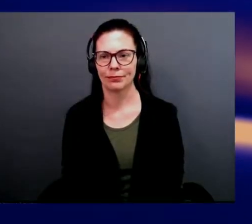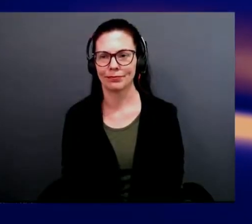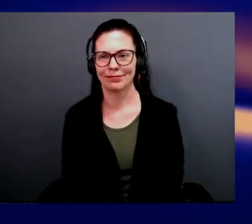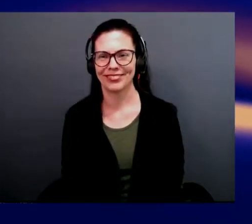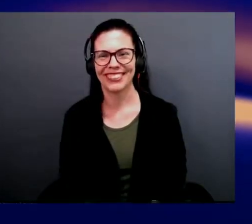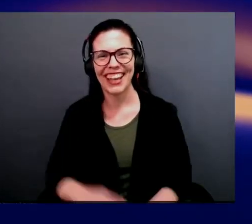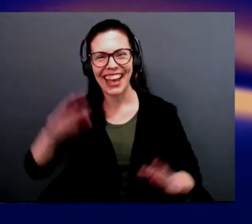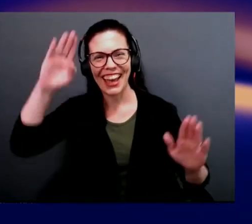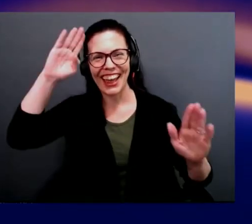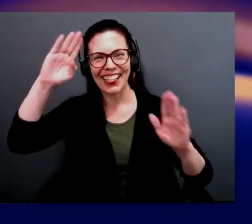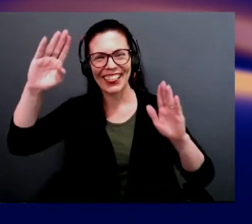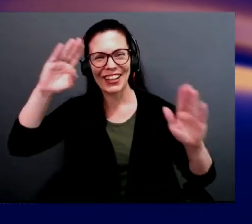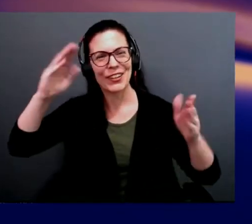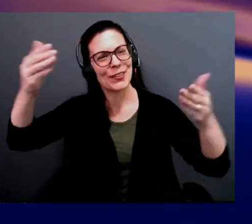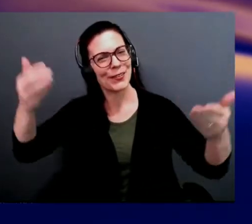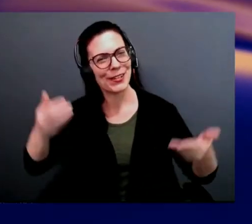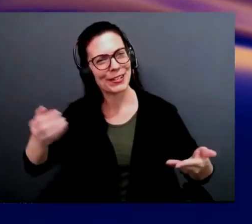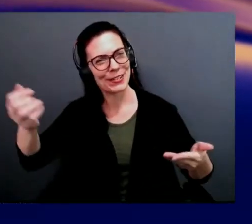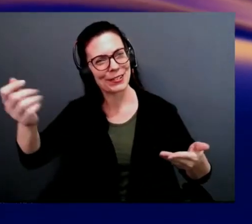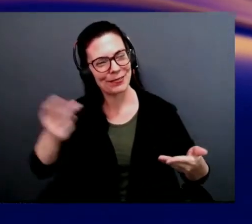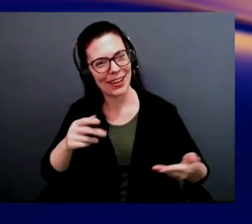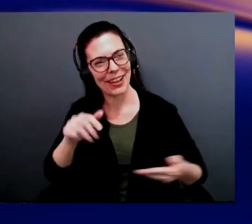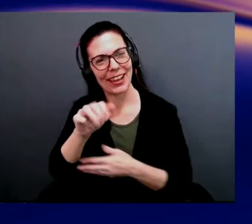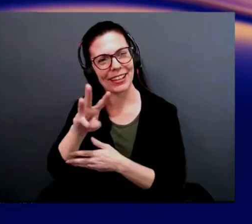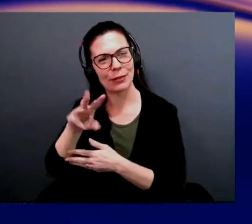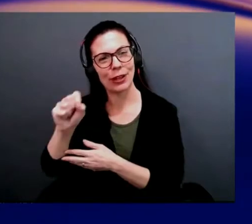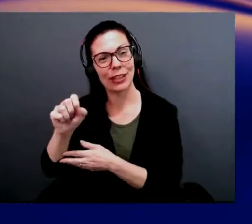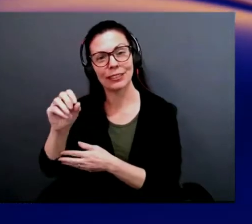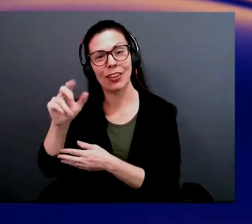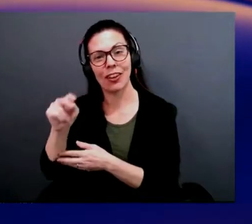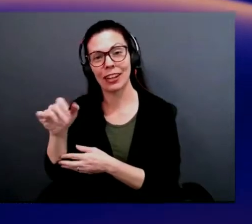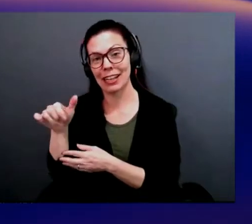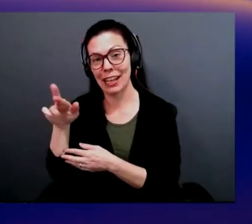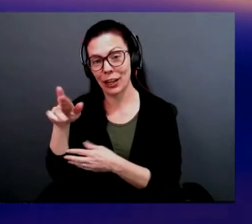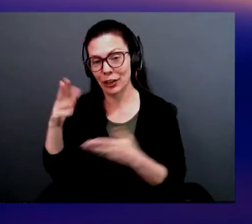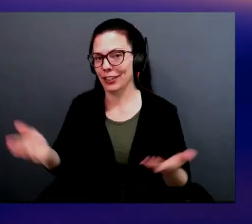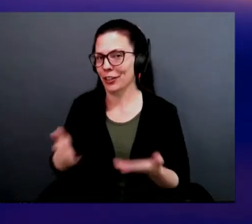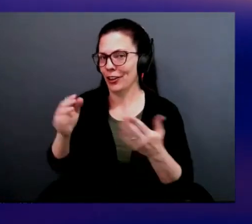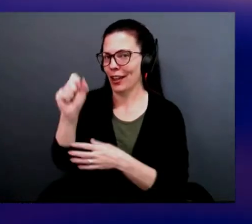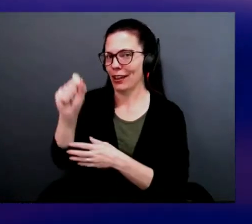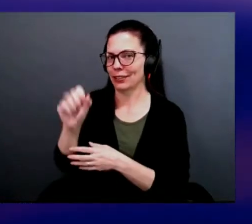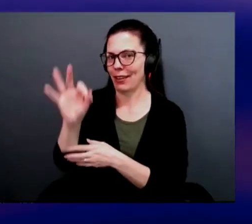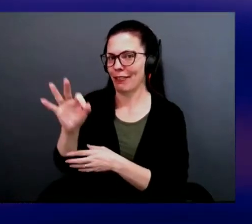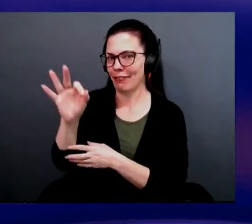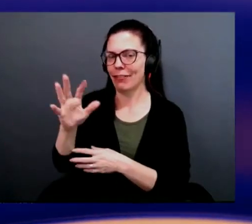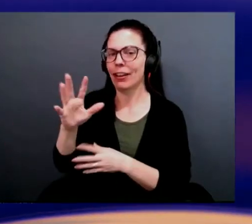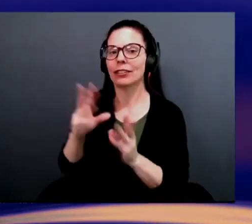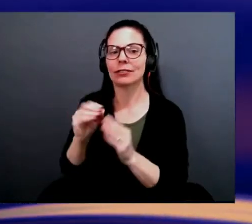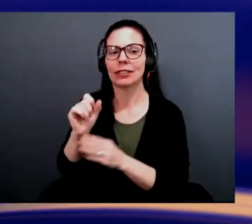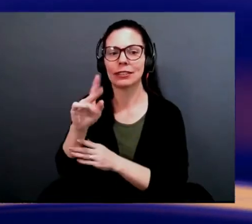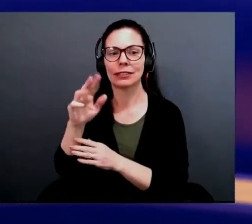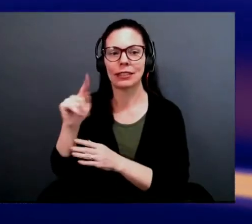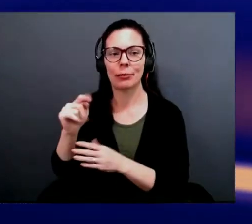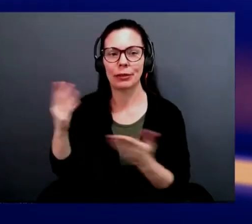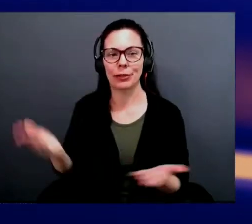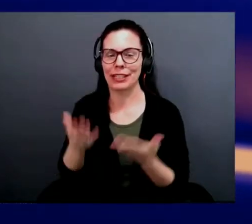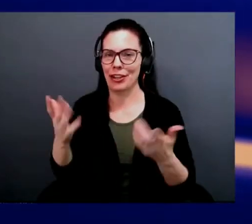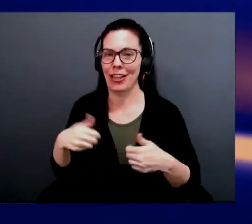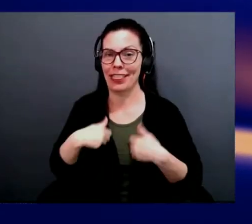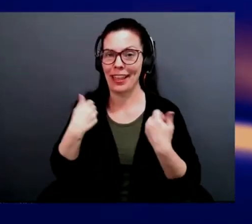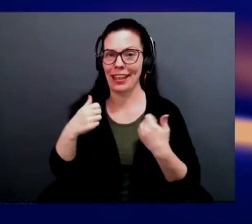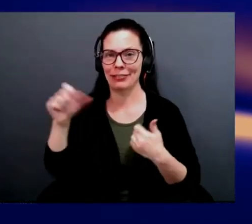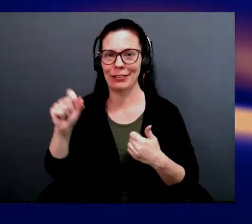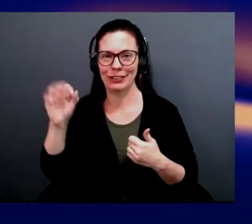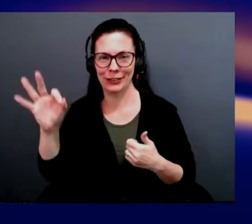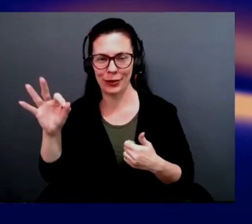Hello and welcome back to AWS On Air here at the SF Summit. We are here live in San Francisco. I